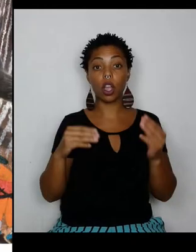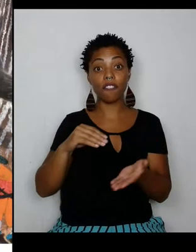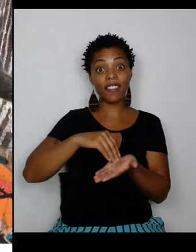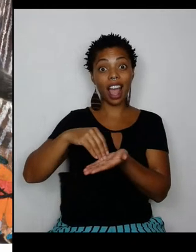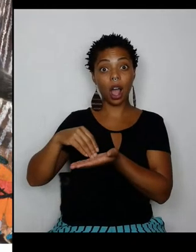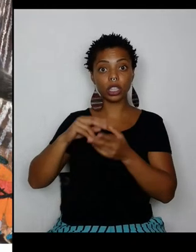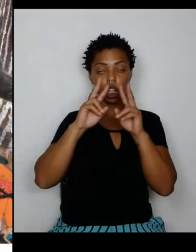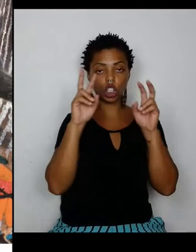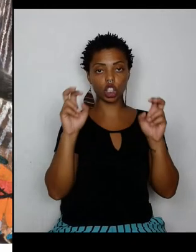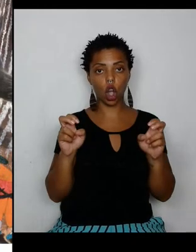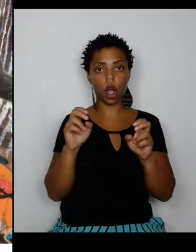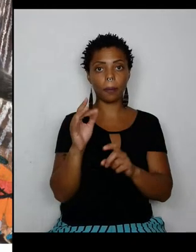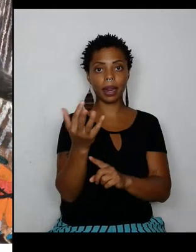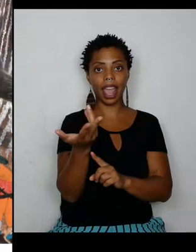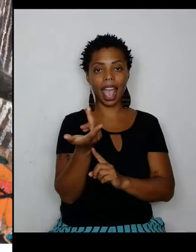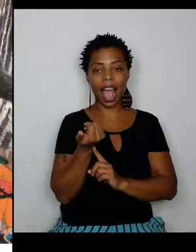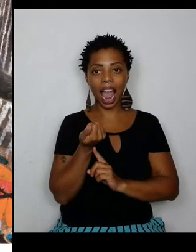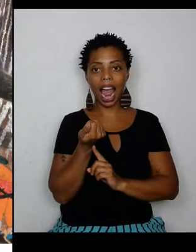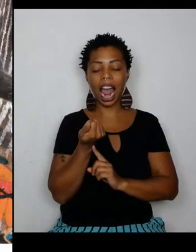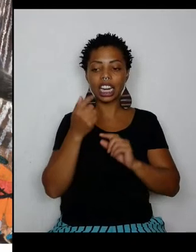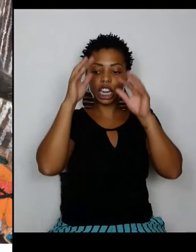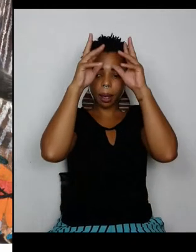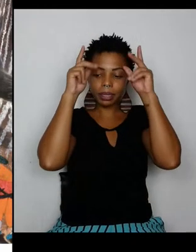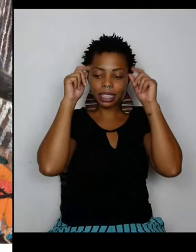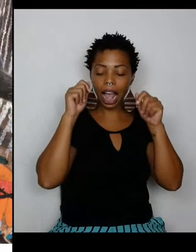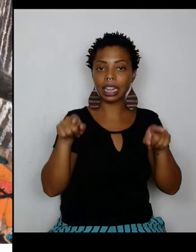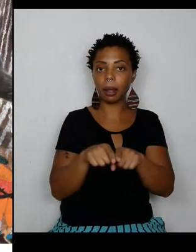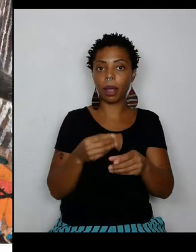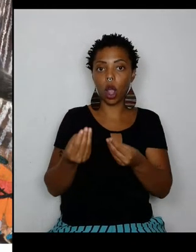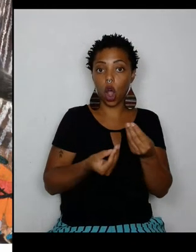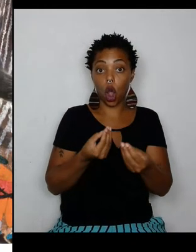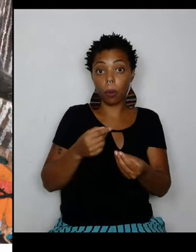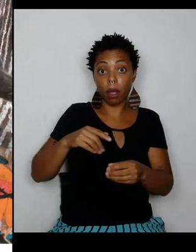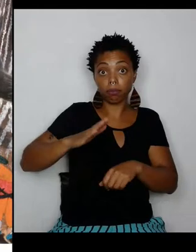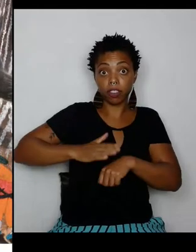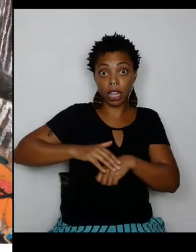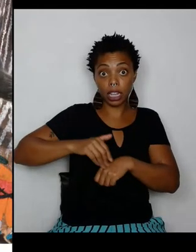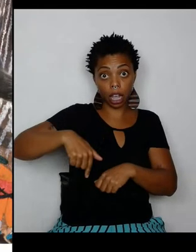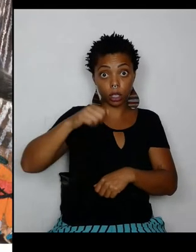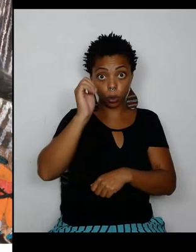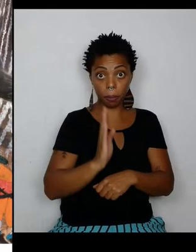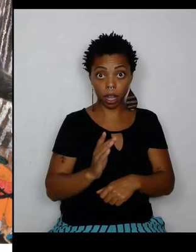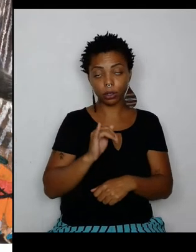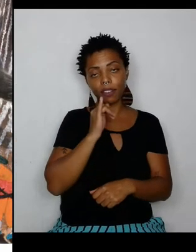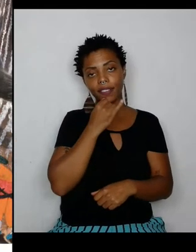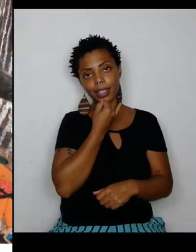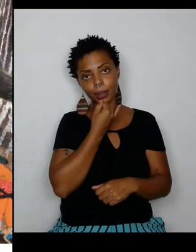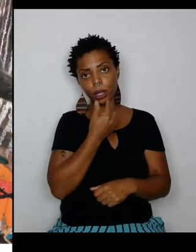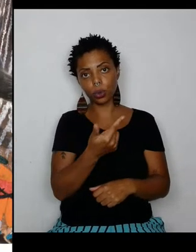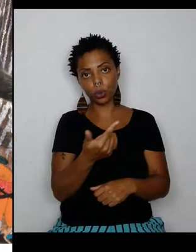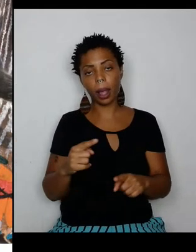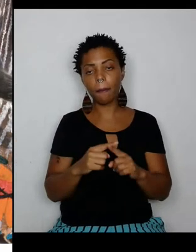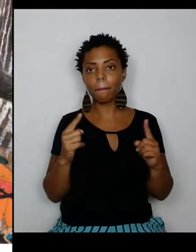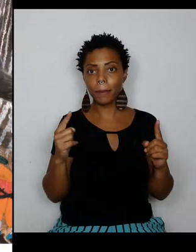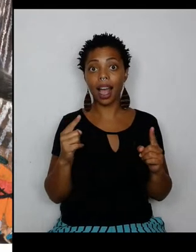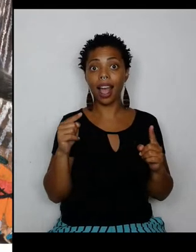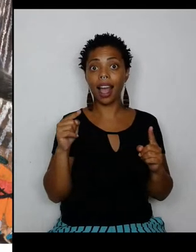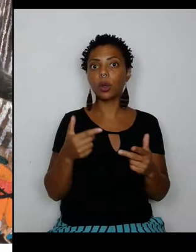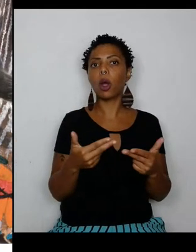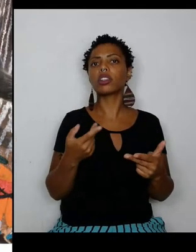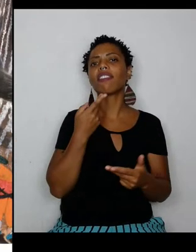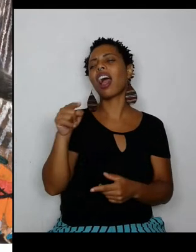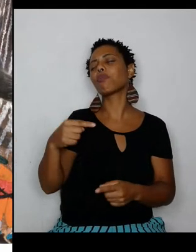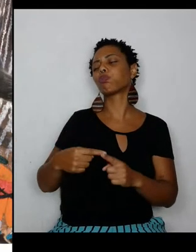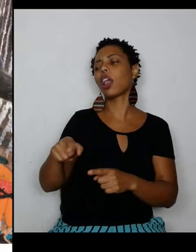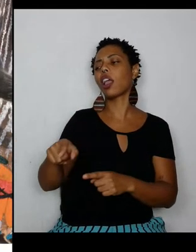museum with regards to abstract art and that include constructivism brazilian art has to